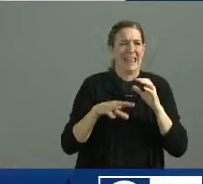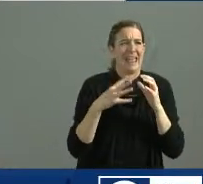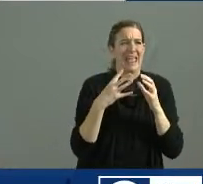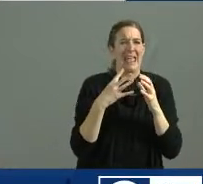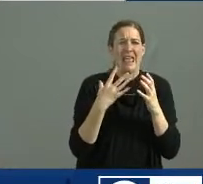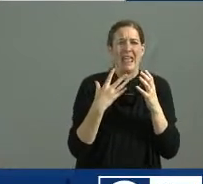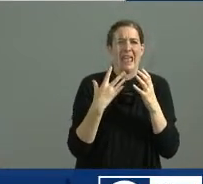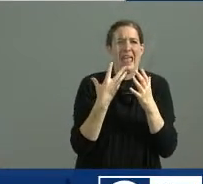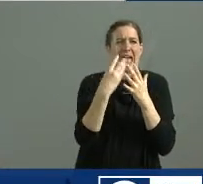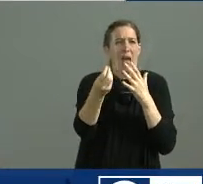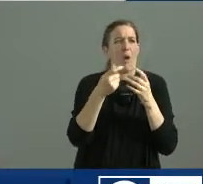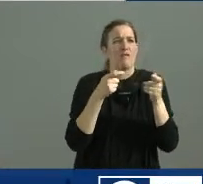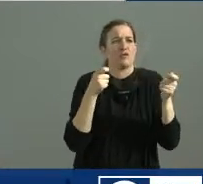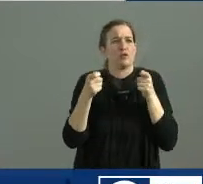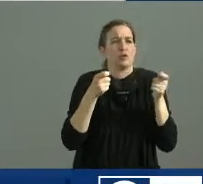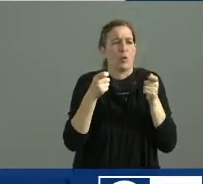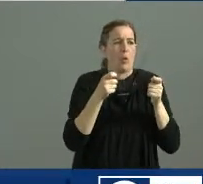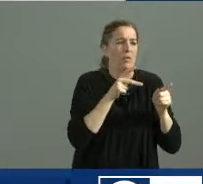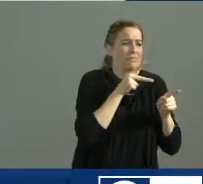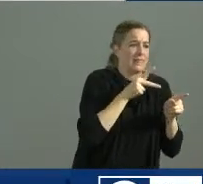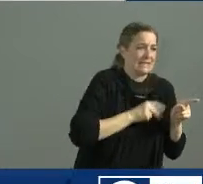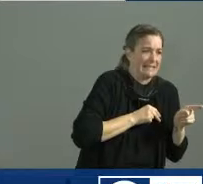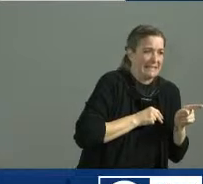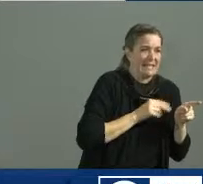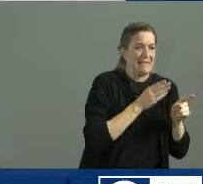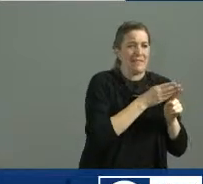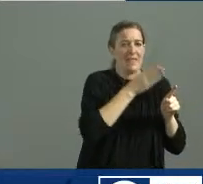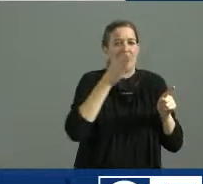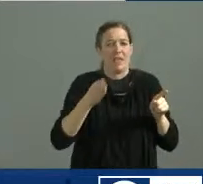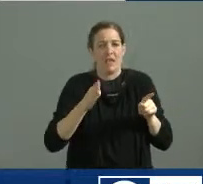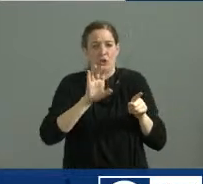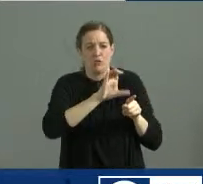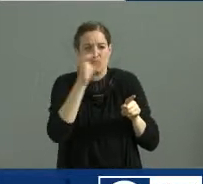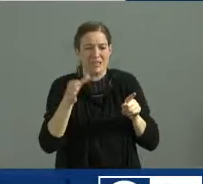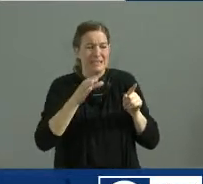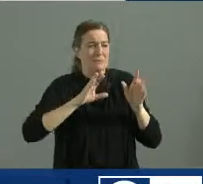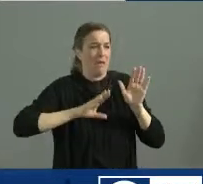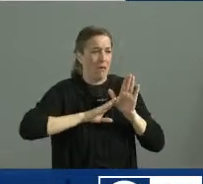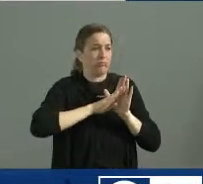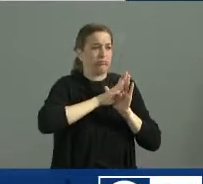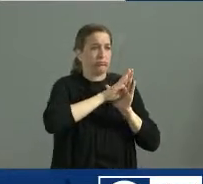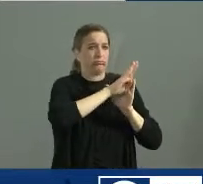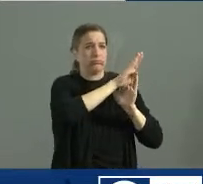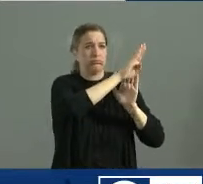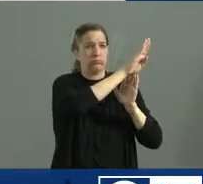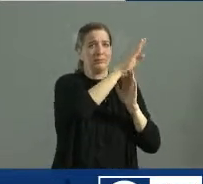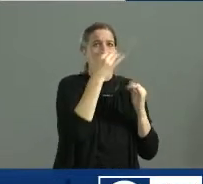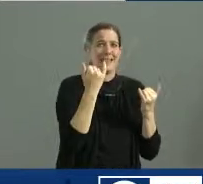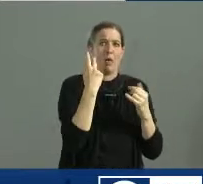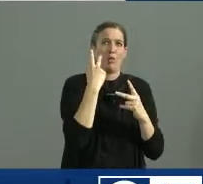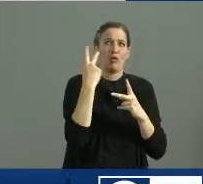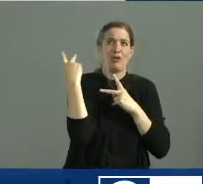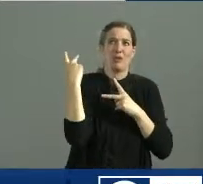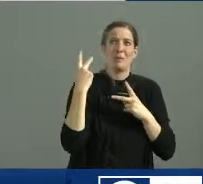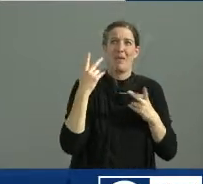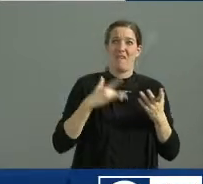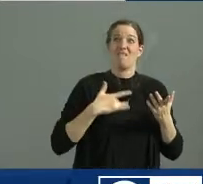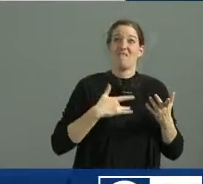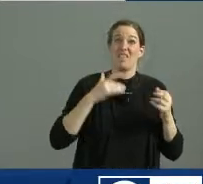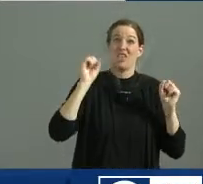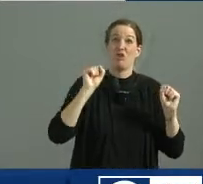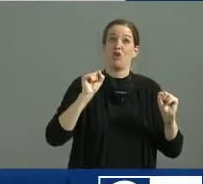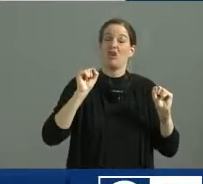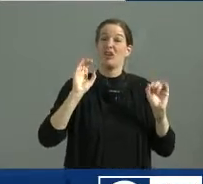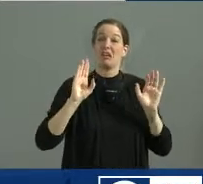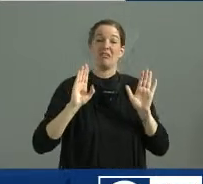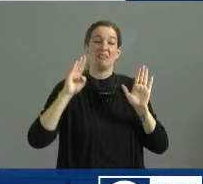Thanksgiving, December, Christmas, people gathering. But looking back, did it have to get to this point, or could we